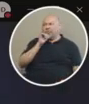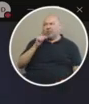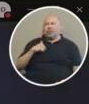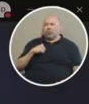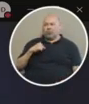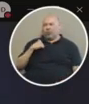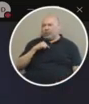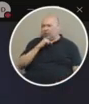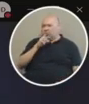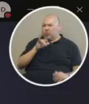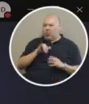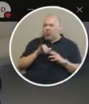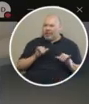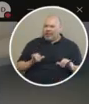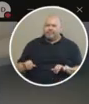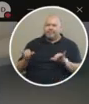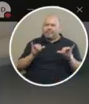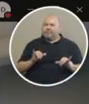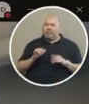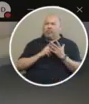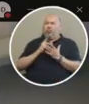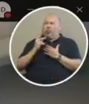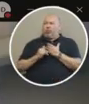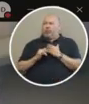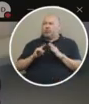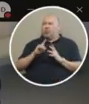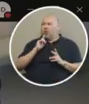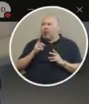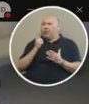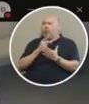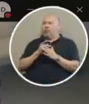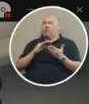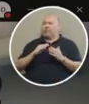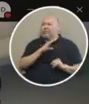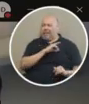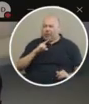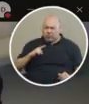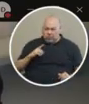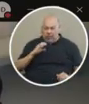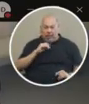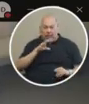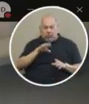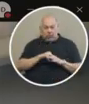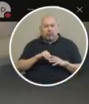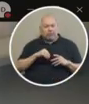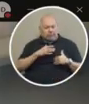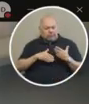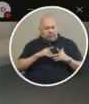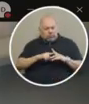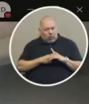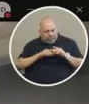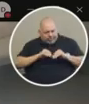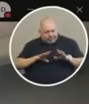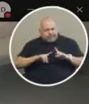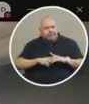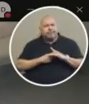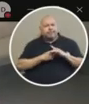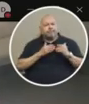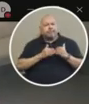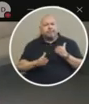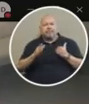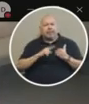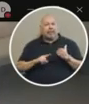don't do that unilaterally. The programs are approved by City Council, including the rollout of these programs. And so